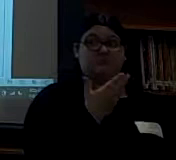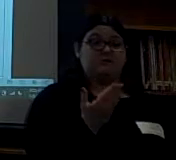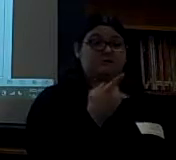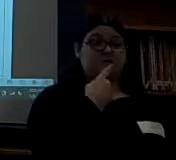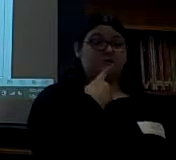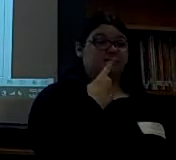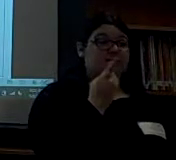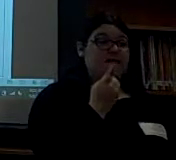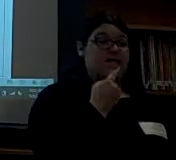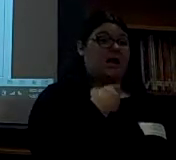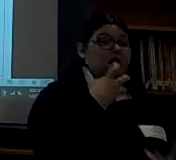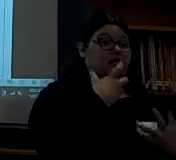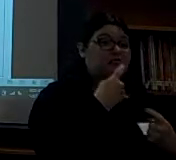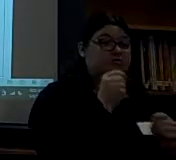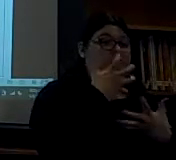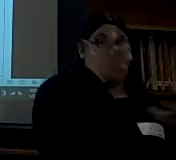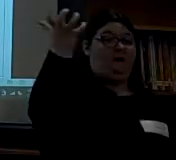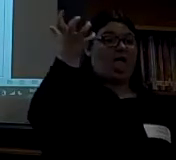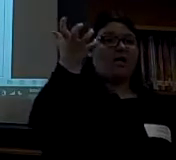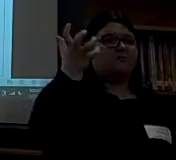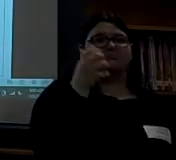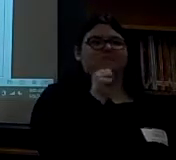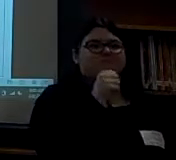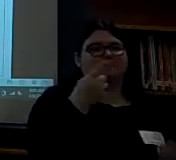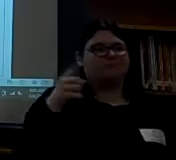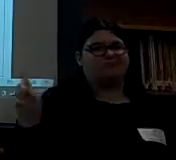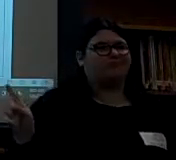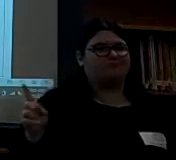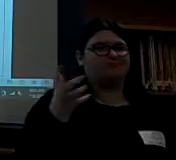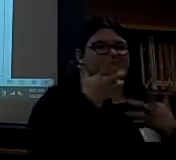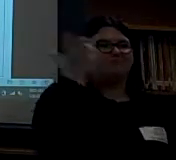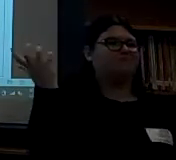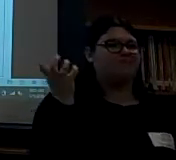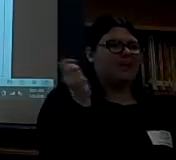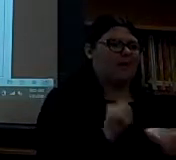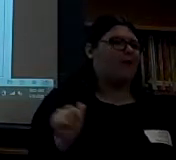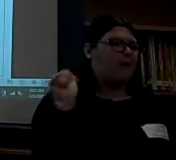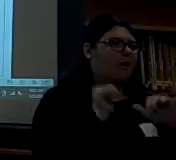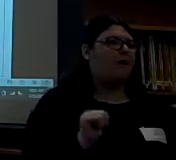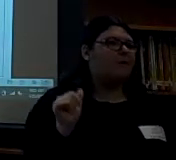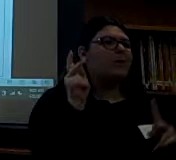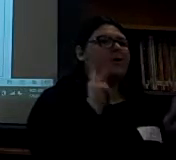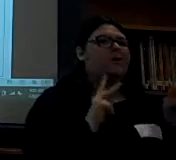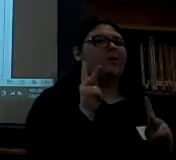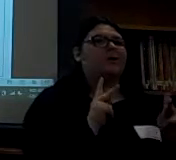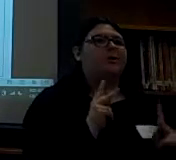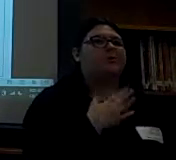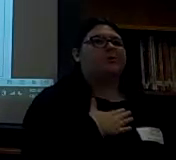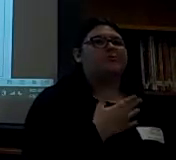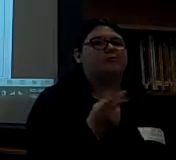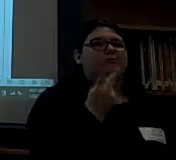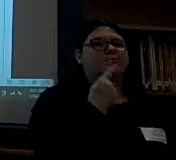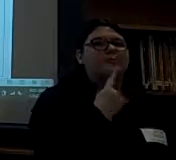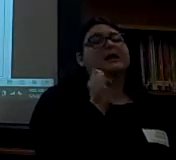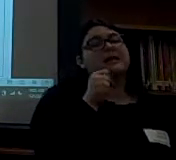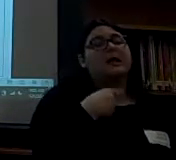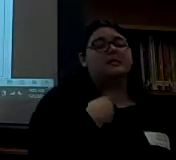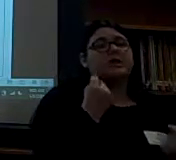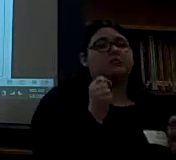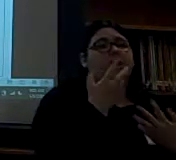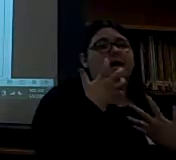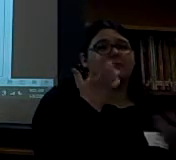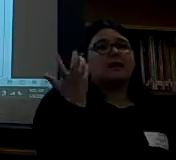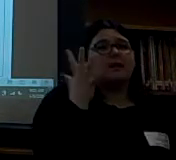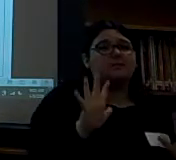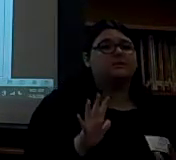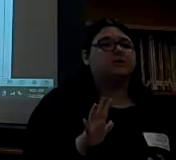tried yelling? Yelling doesn't work, right? That's probably the most common thing we all do. Some people aren't willing to acknowledge that. Yelling doesn't